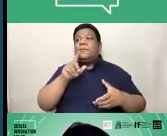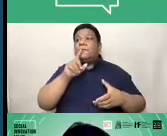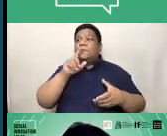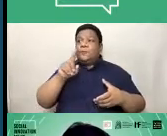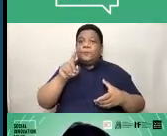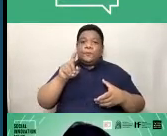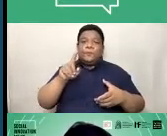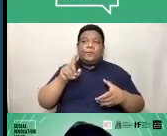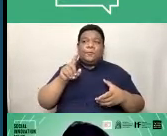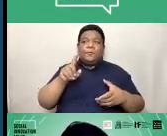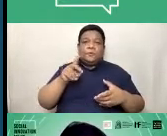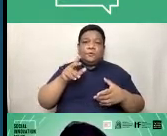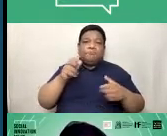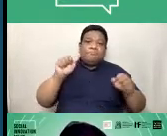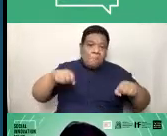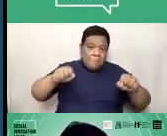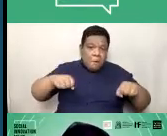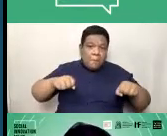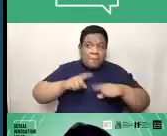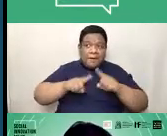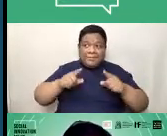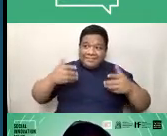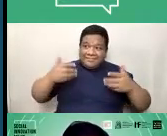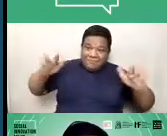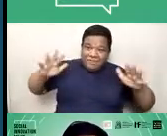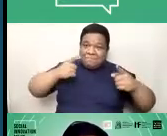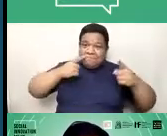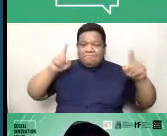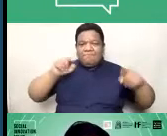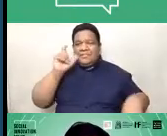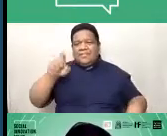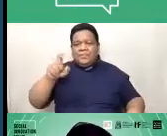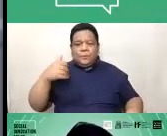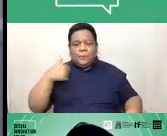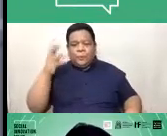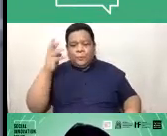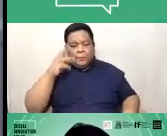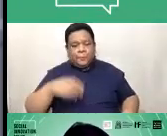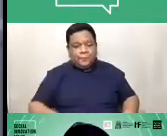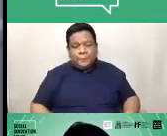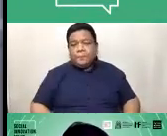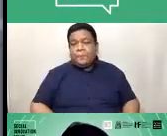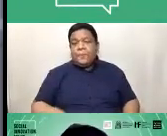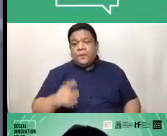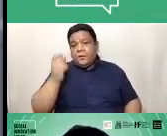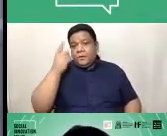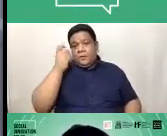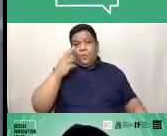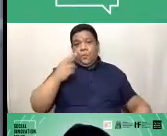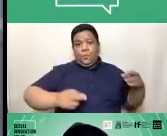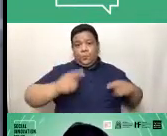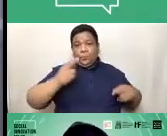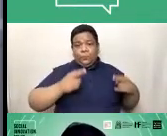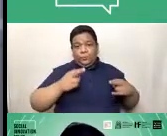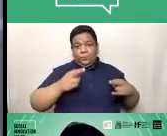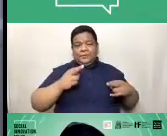away, but it's certainly not there yet. So I don't think we have to worry. But when we think about these robots, these technologies, I